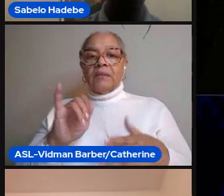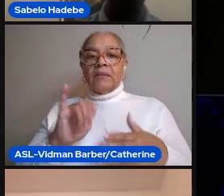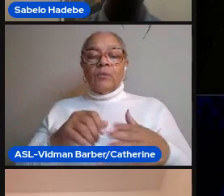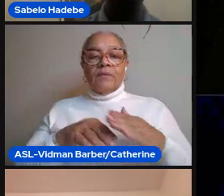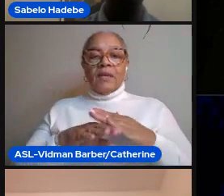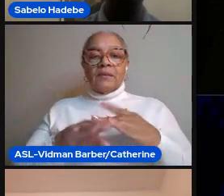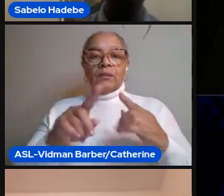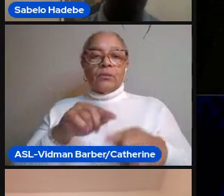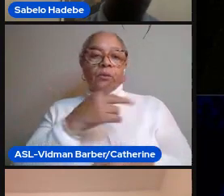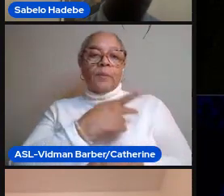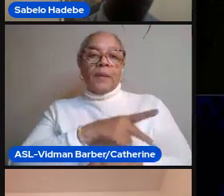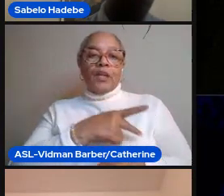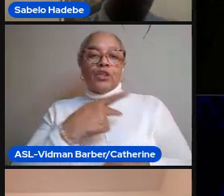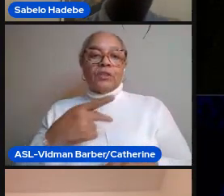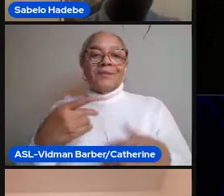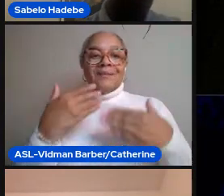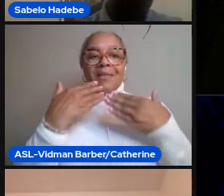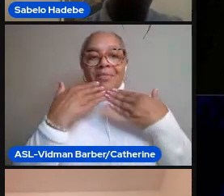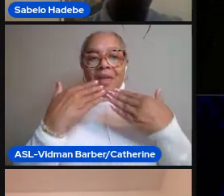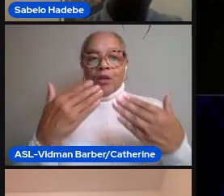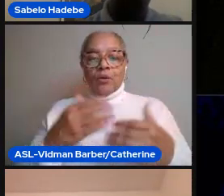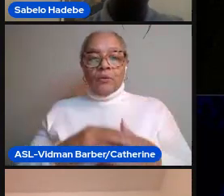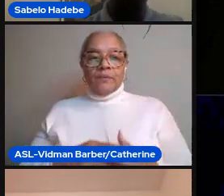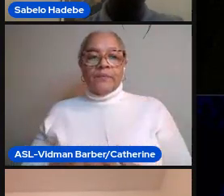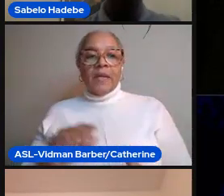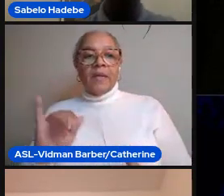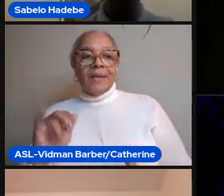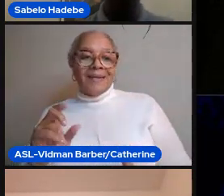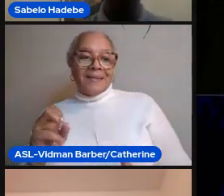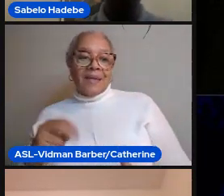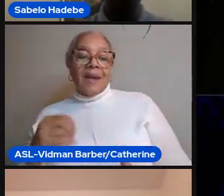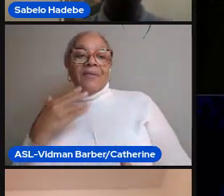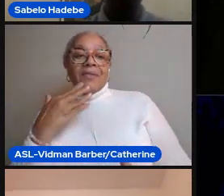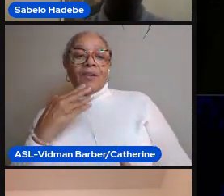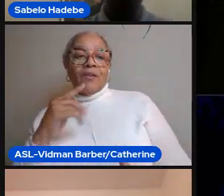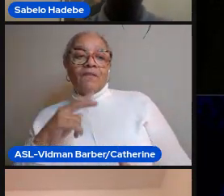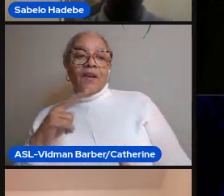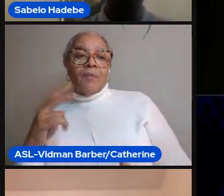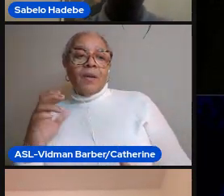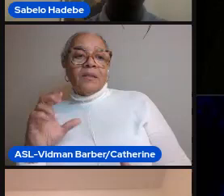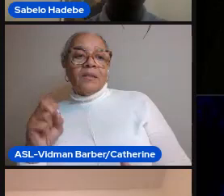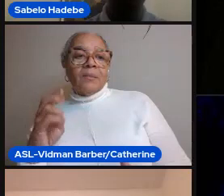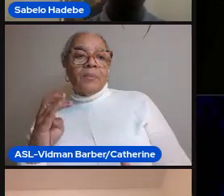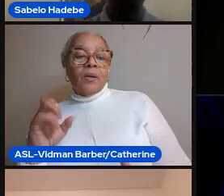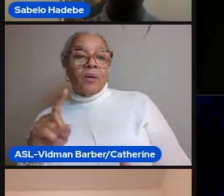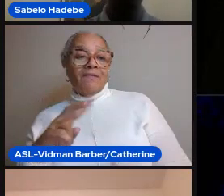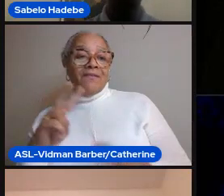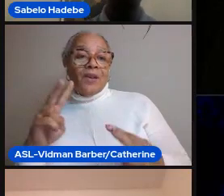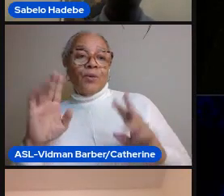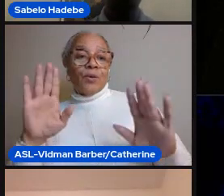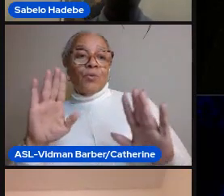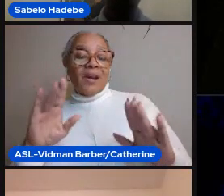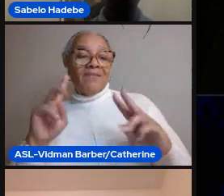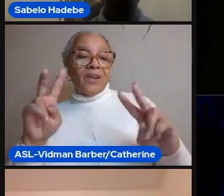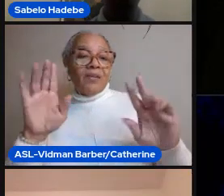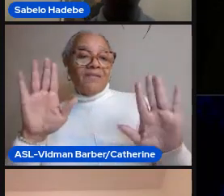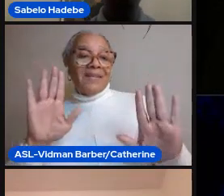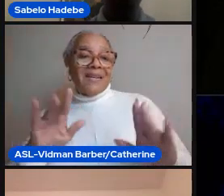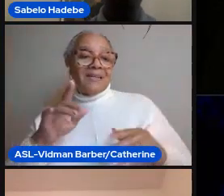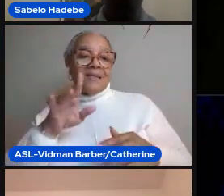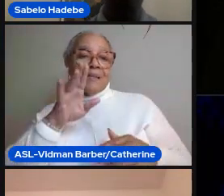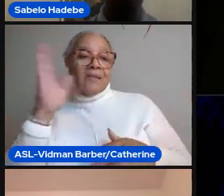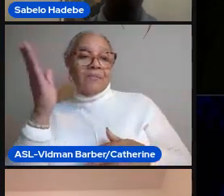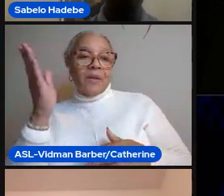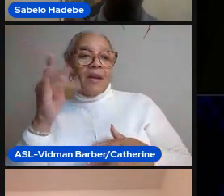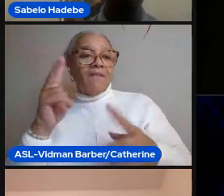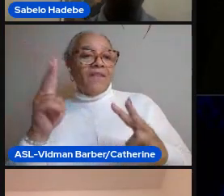Thank you. Thank you very much, Sabelo. That was really great. It was a really fantastic talk and really exciting